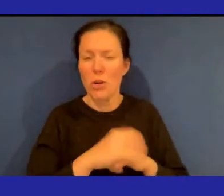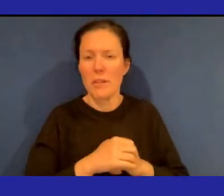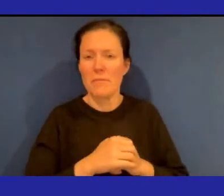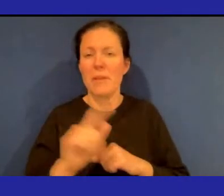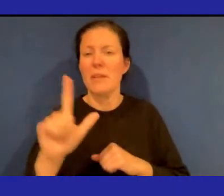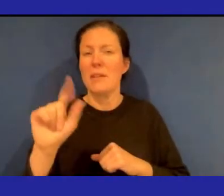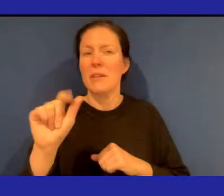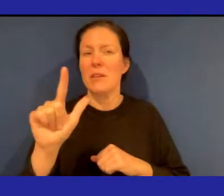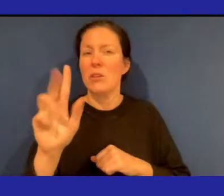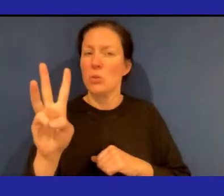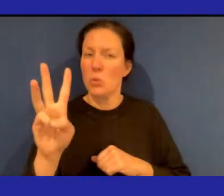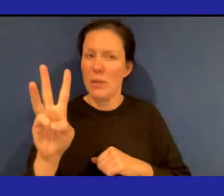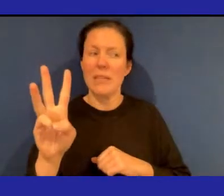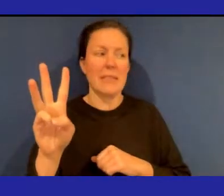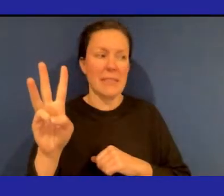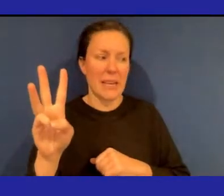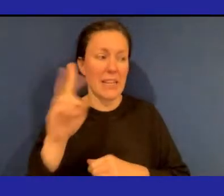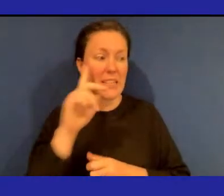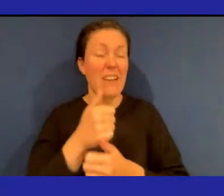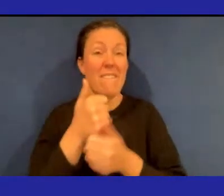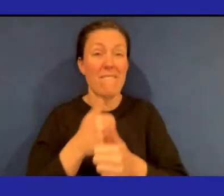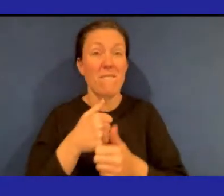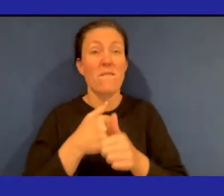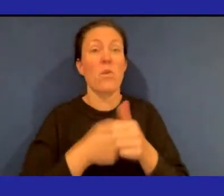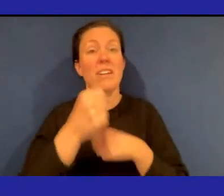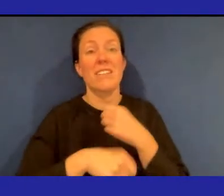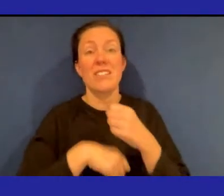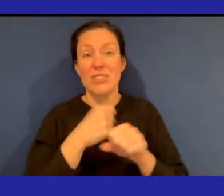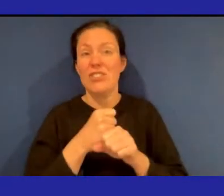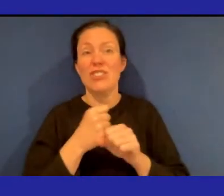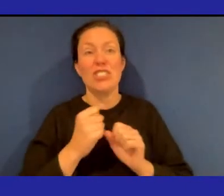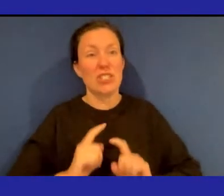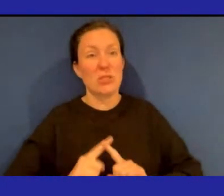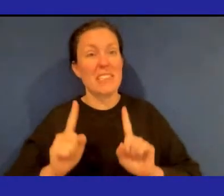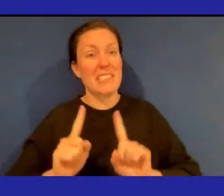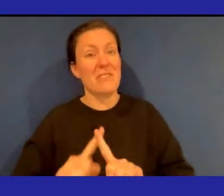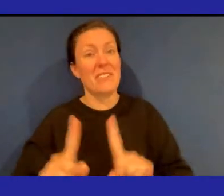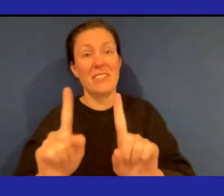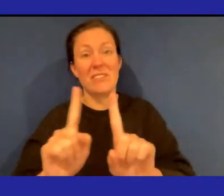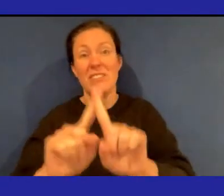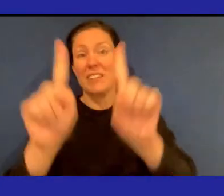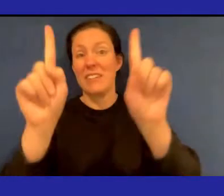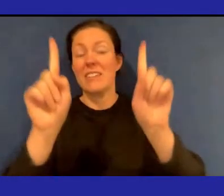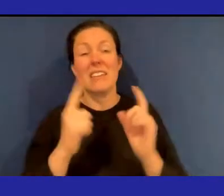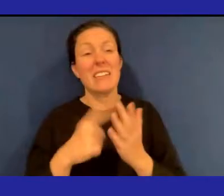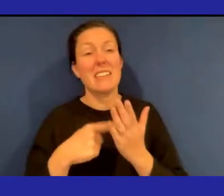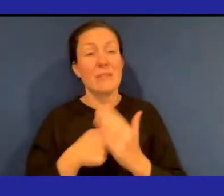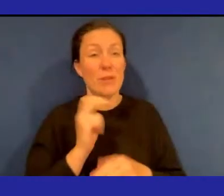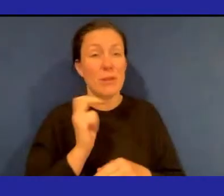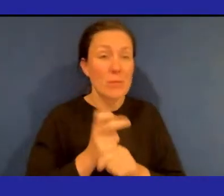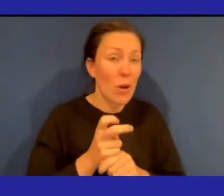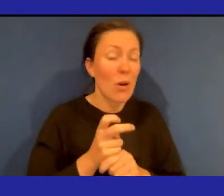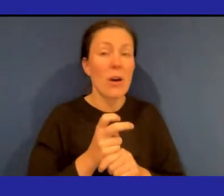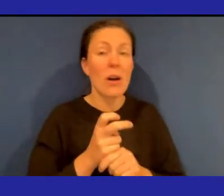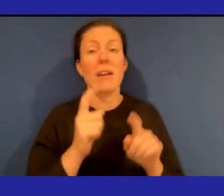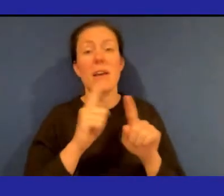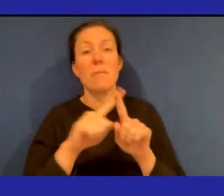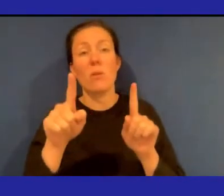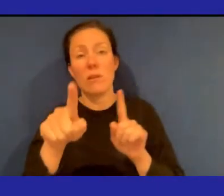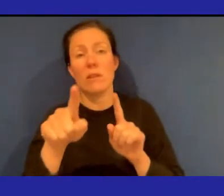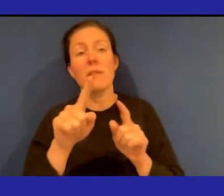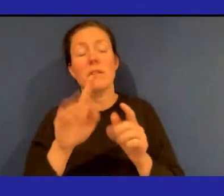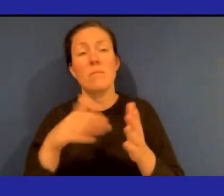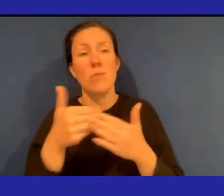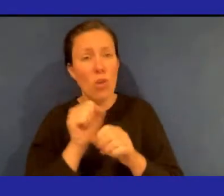2026, as we go to each year, it gets different. Sometimes it gets harder. But all the work that y'all are putting in it, all the